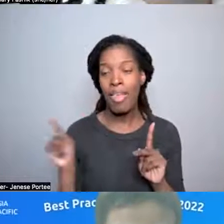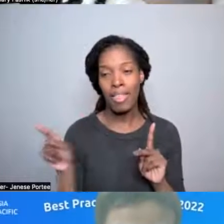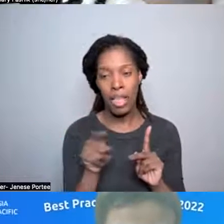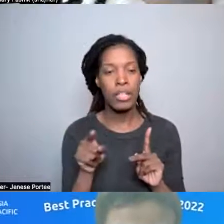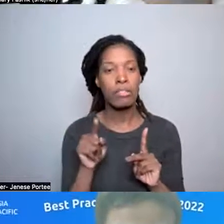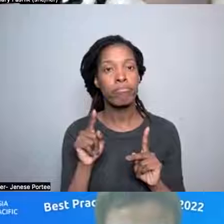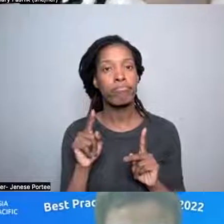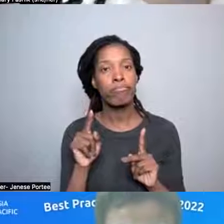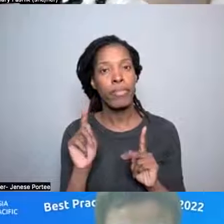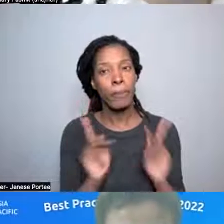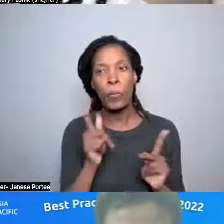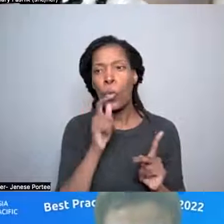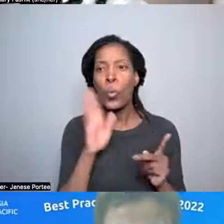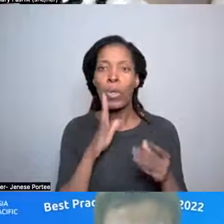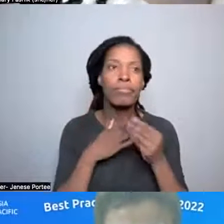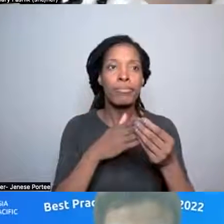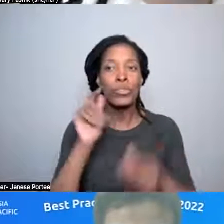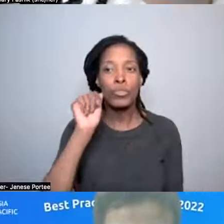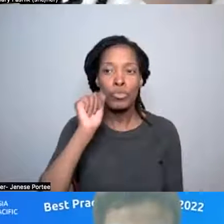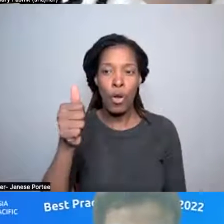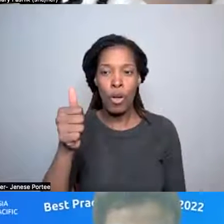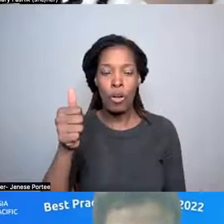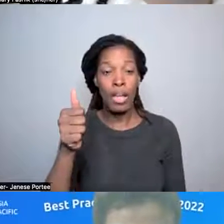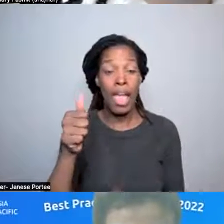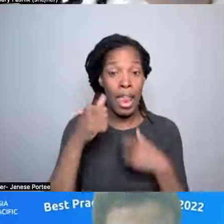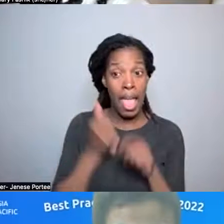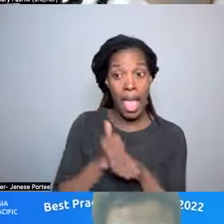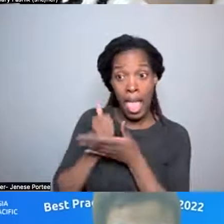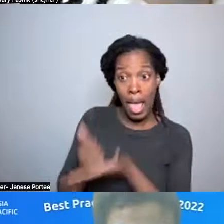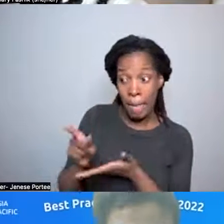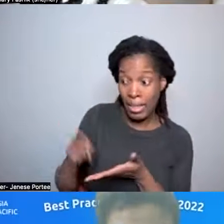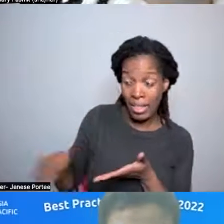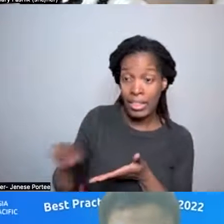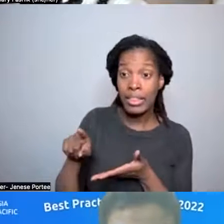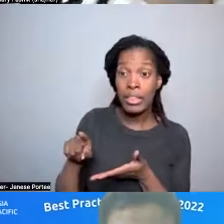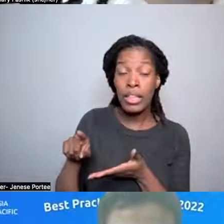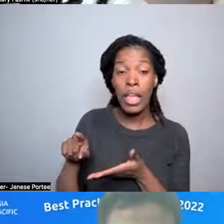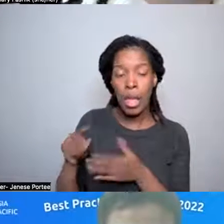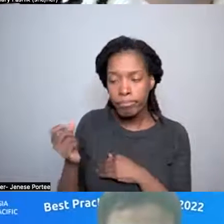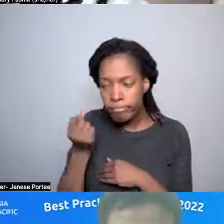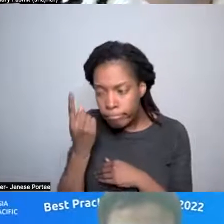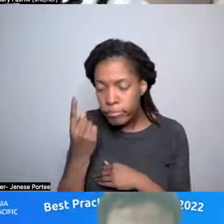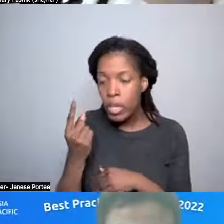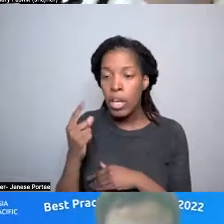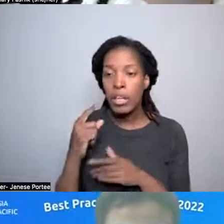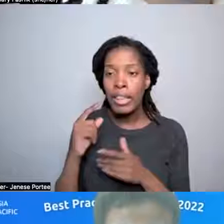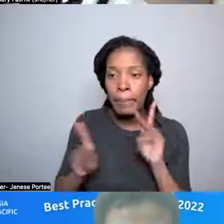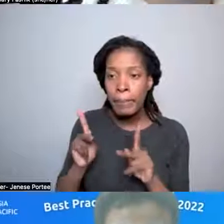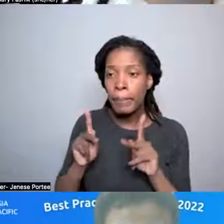of tomorrow, and that making them aware regarding the challenges of people